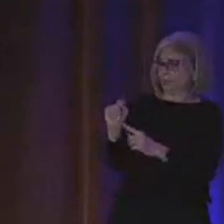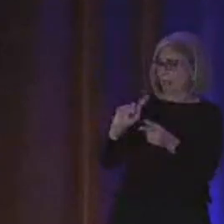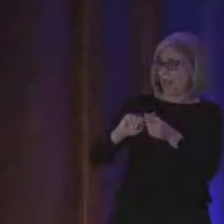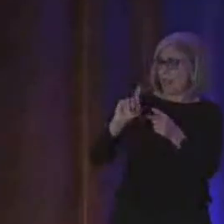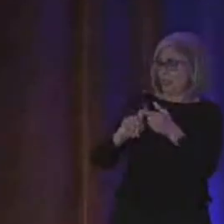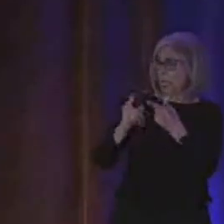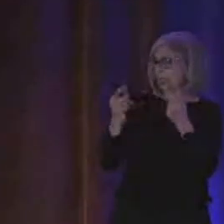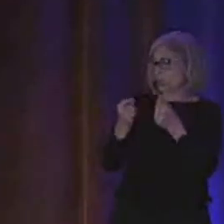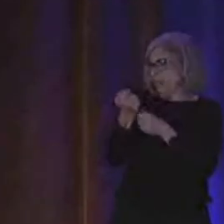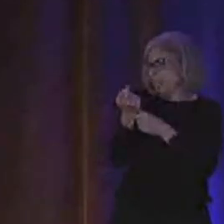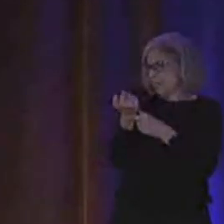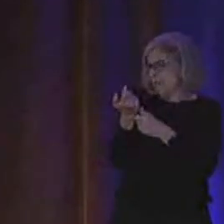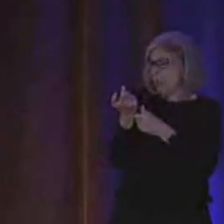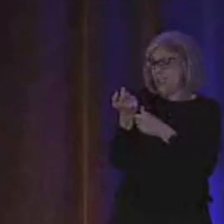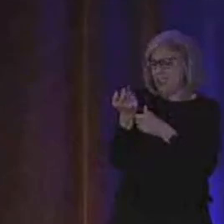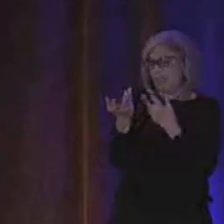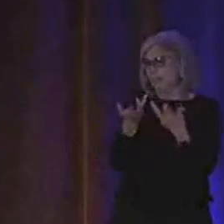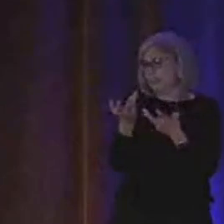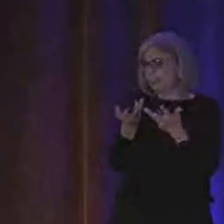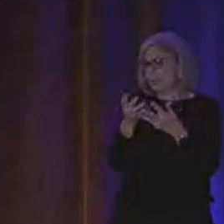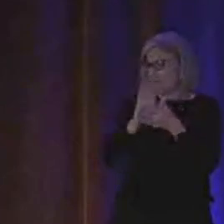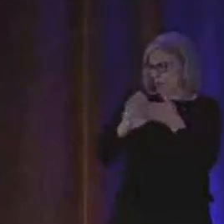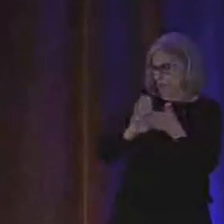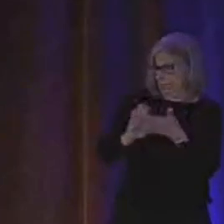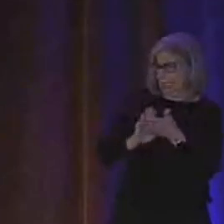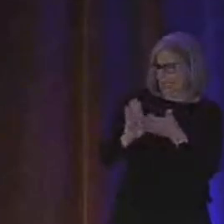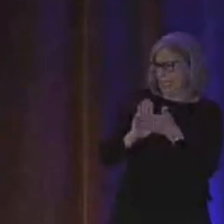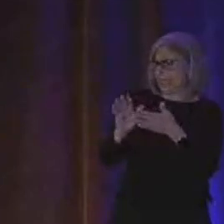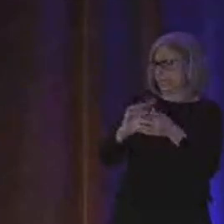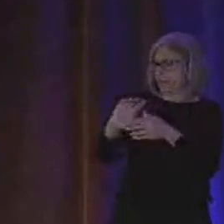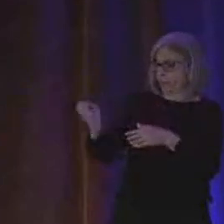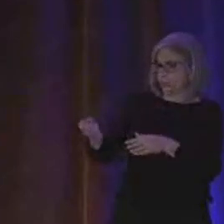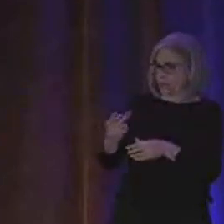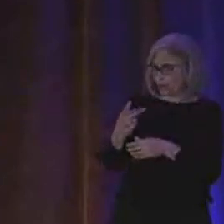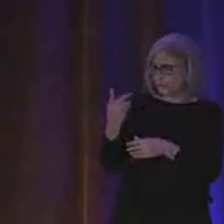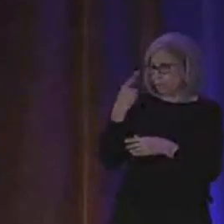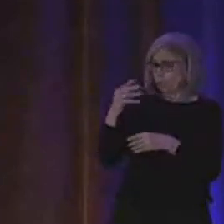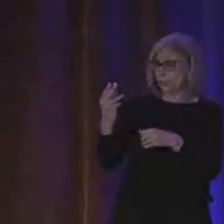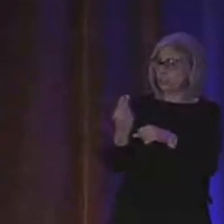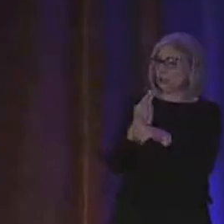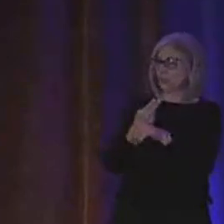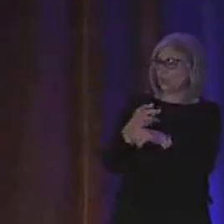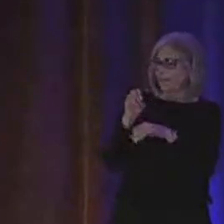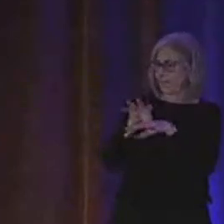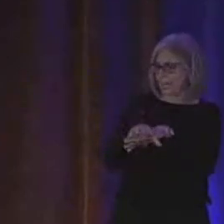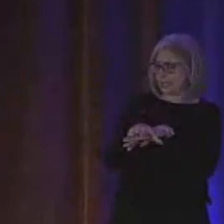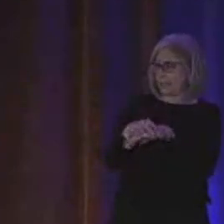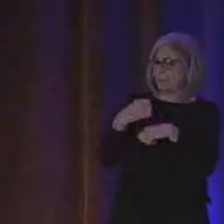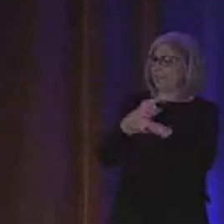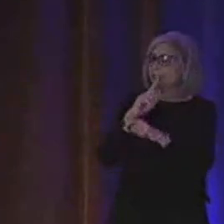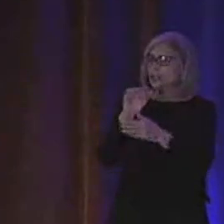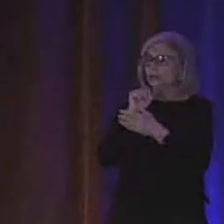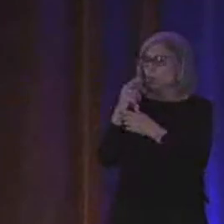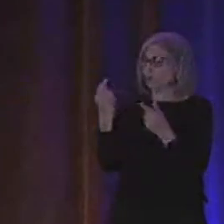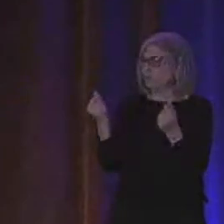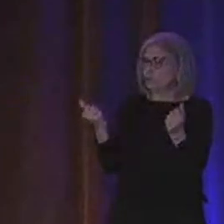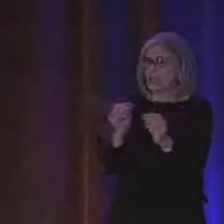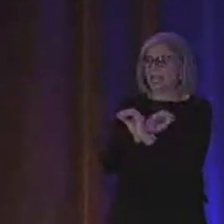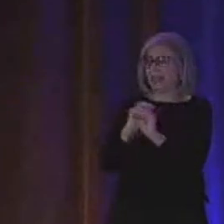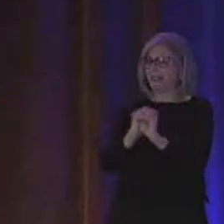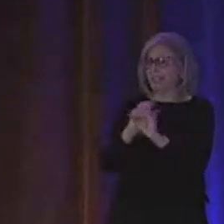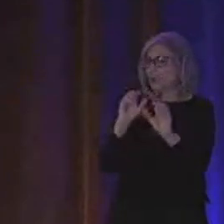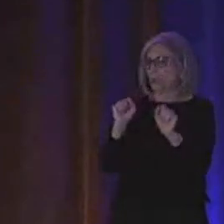do a little bit of cleanup there in the return for your use effect. And also make sure you don't do anything in the